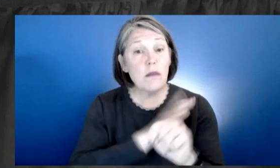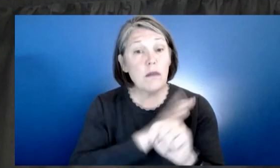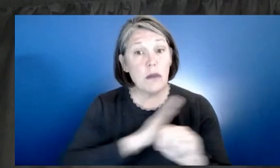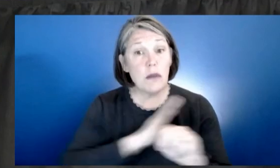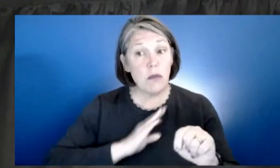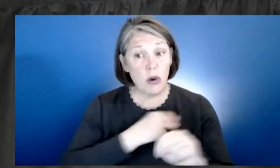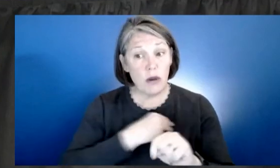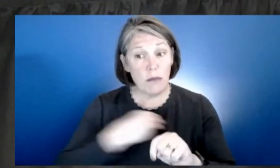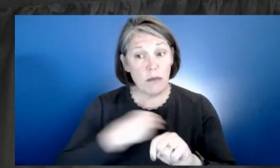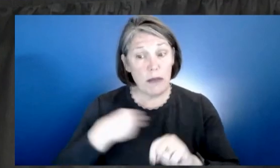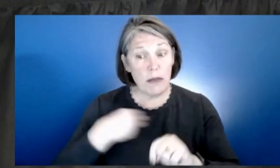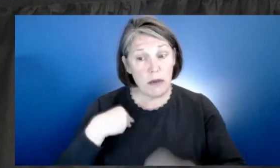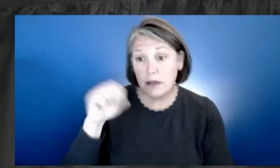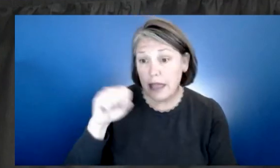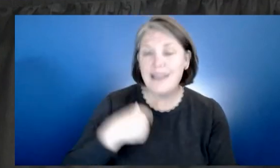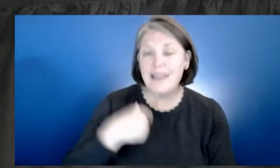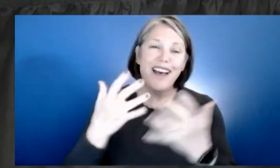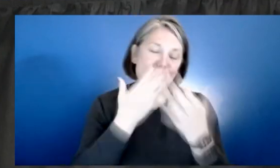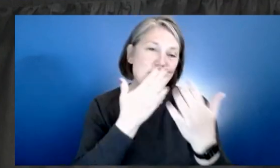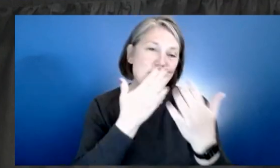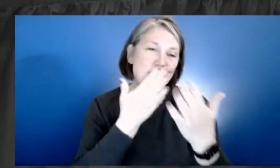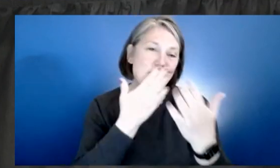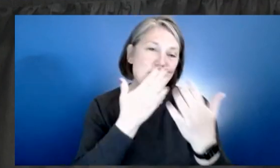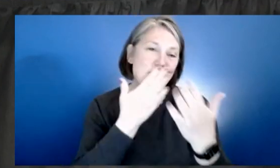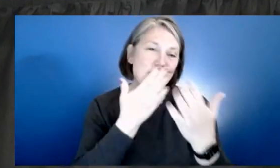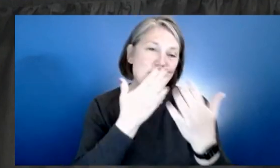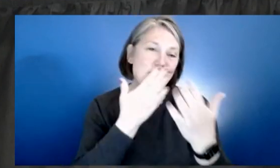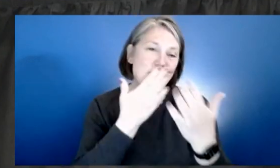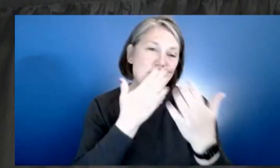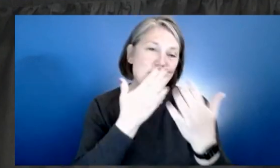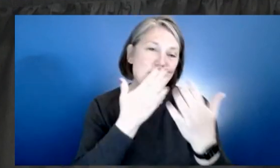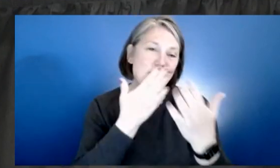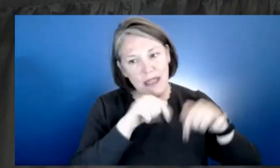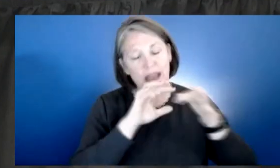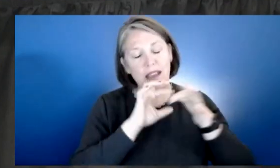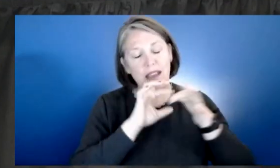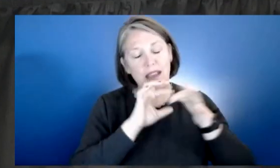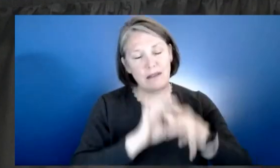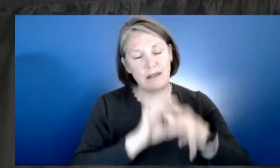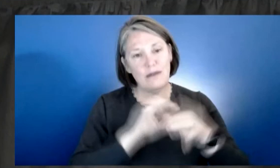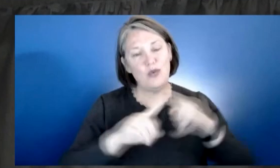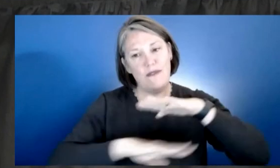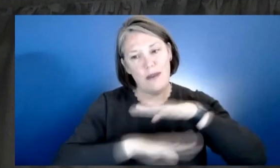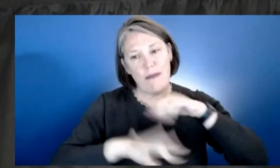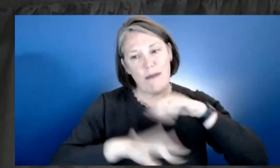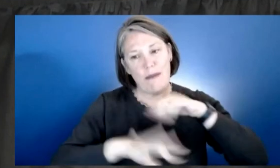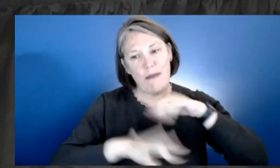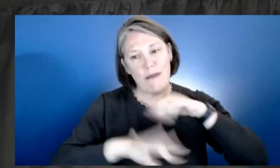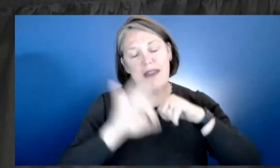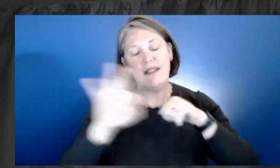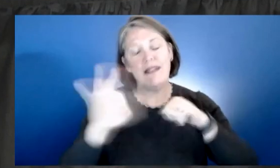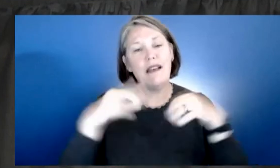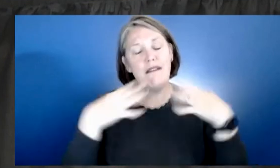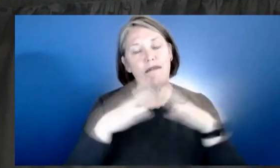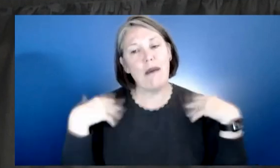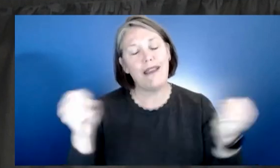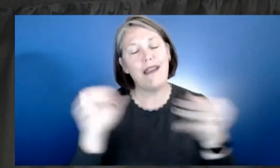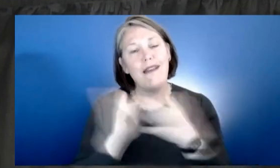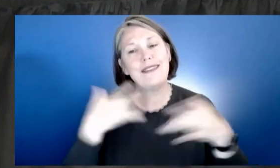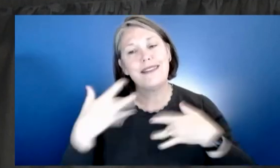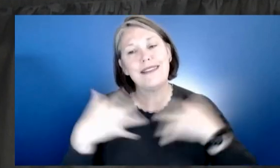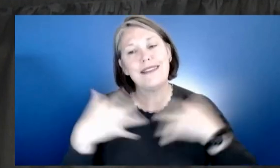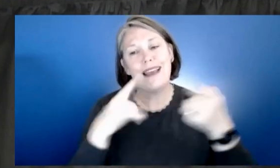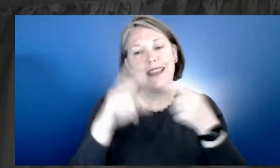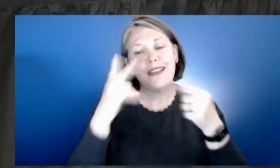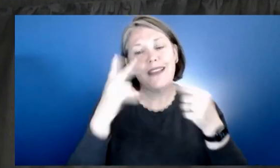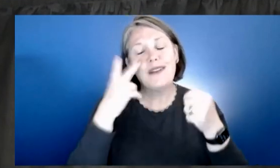I would just like to thank you for this. And this is getting back to what the fundamentals of public health, which is exciting to be seeing and doing. And I'll